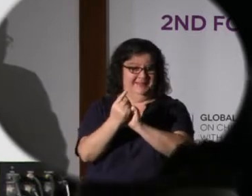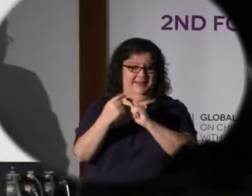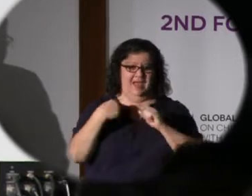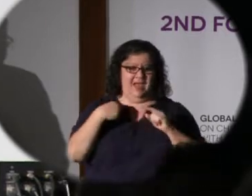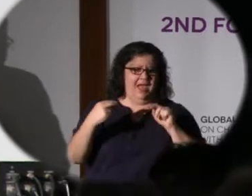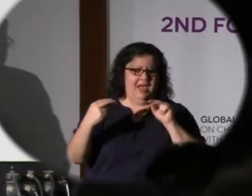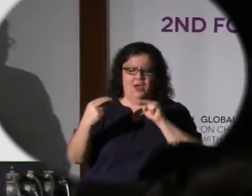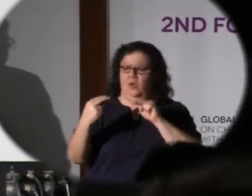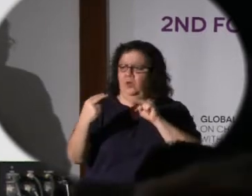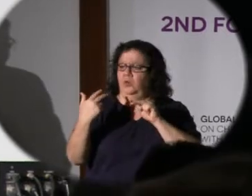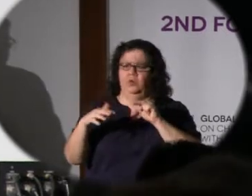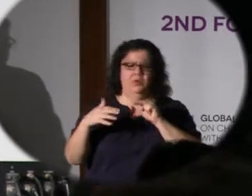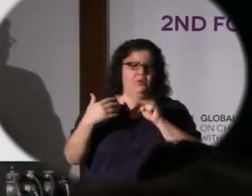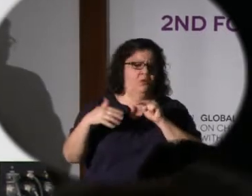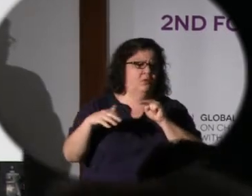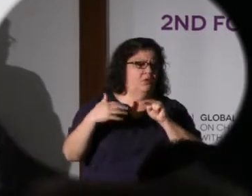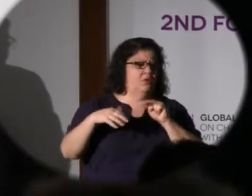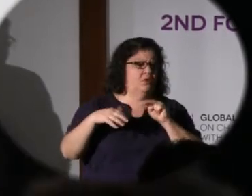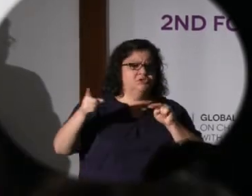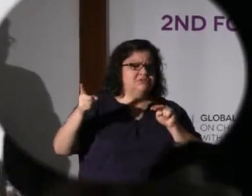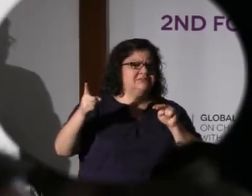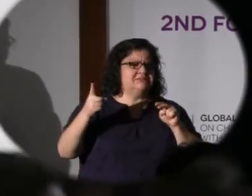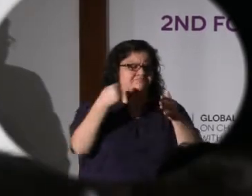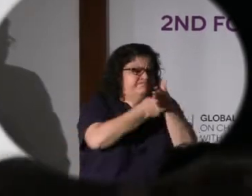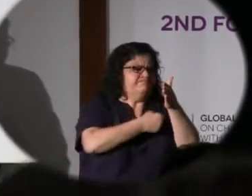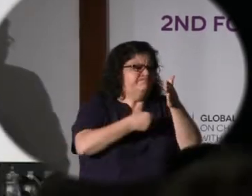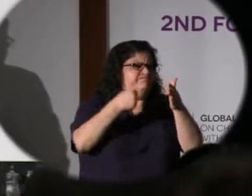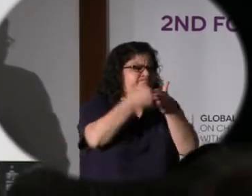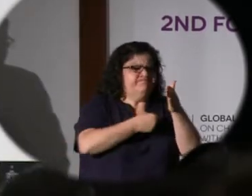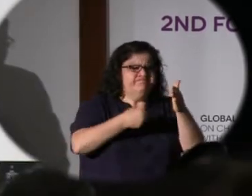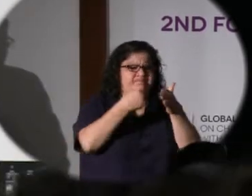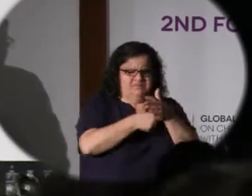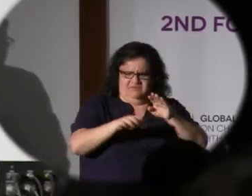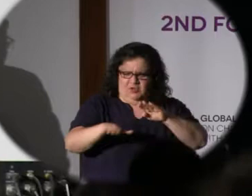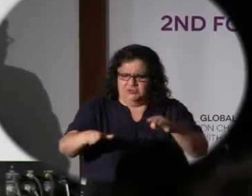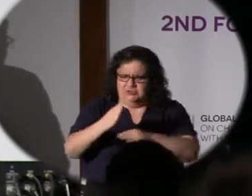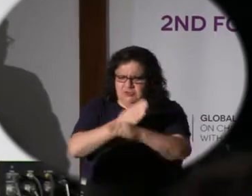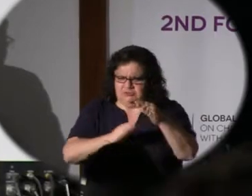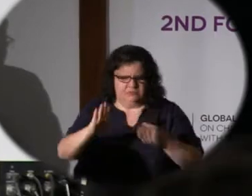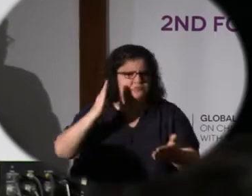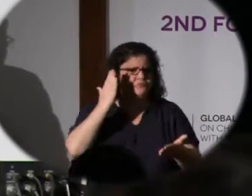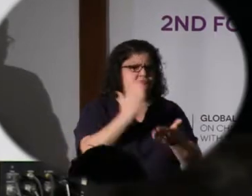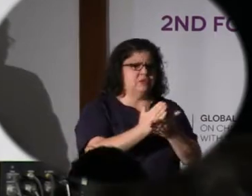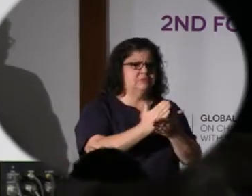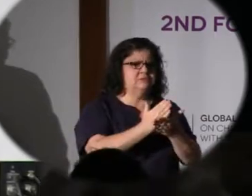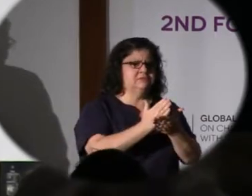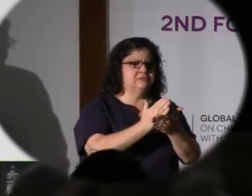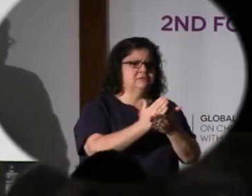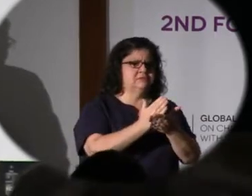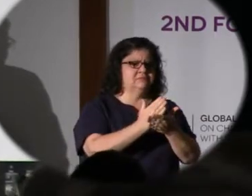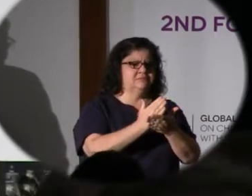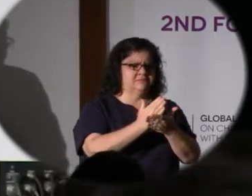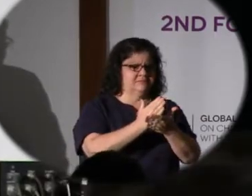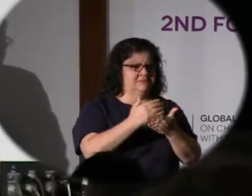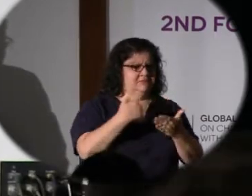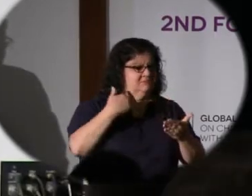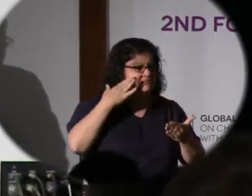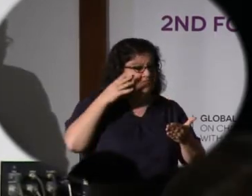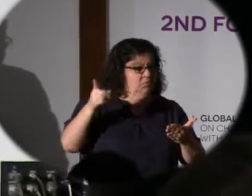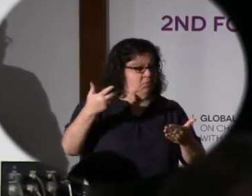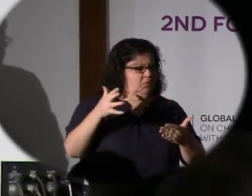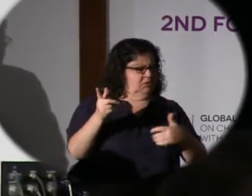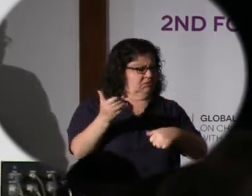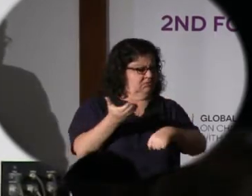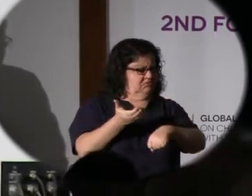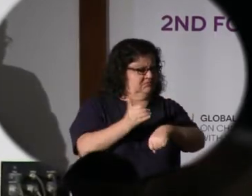with disabilities, but she's also a gifted singer, as we are very happily going to see in a few